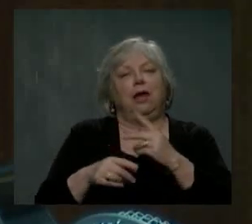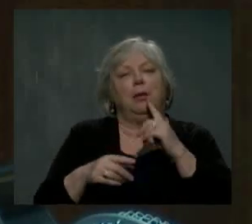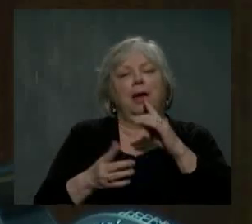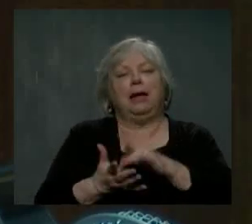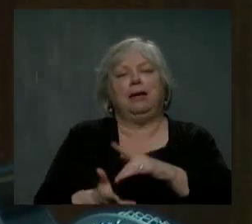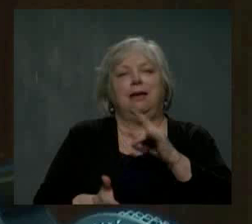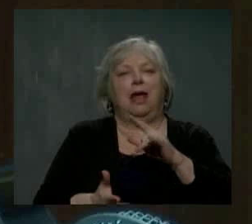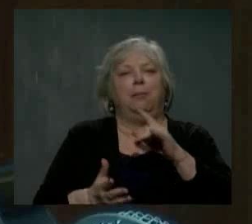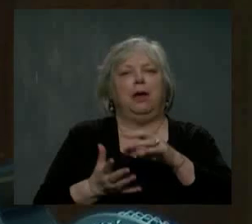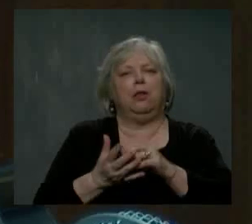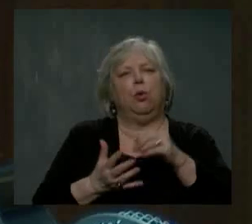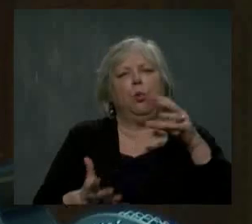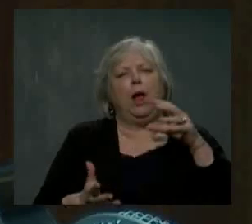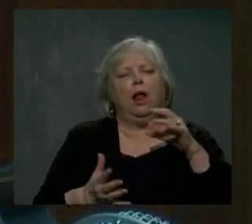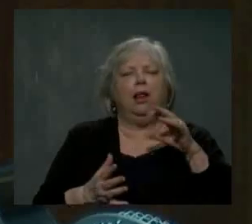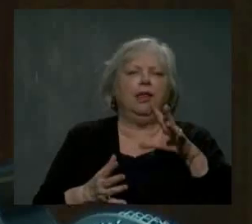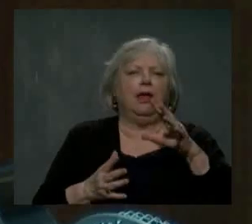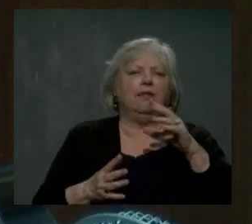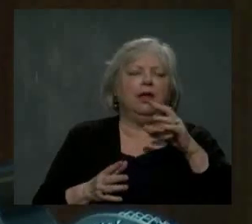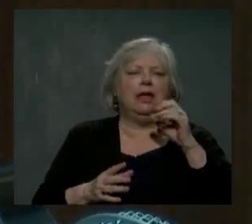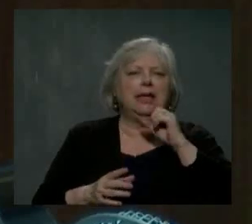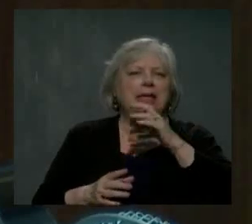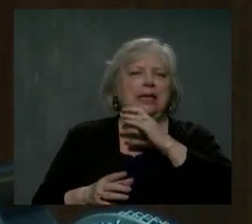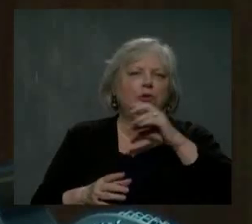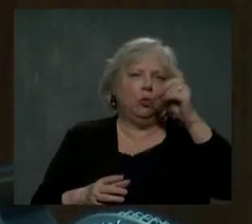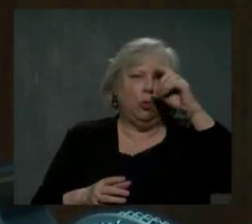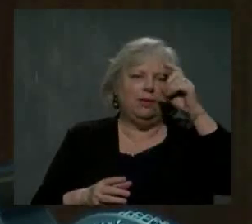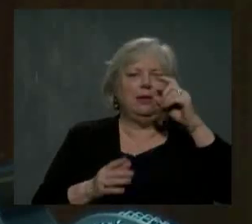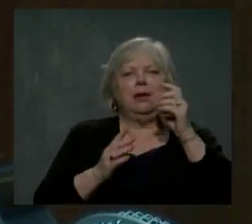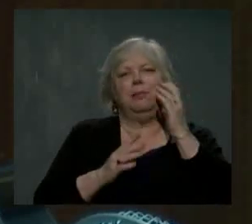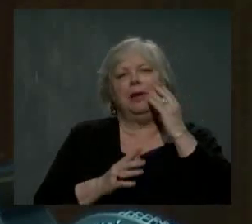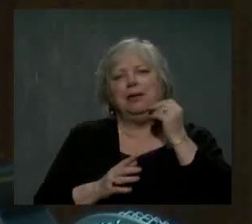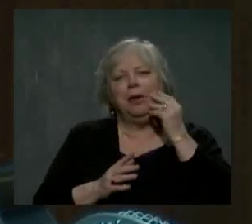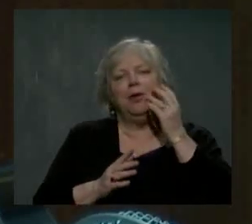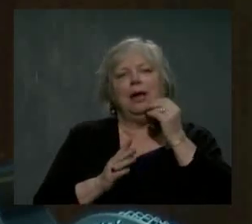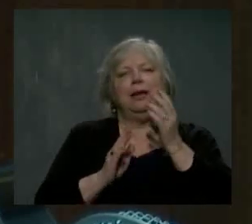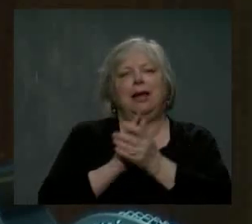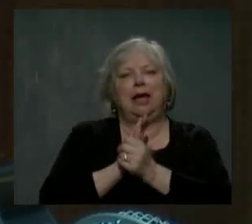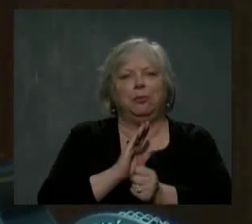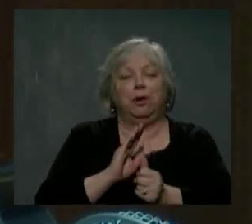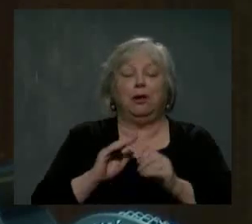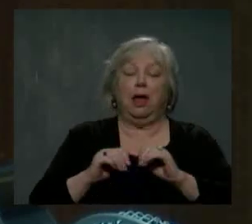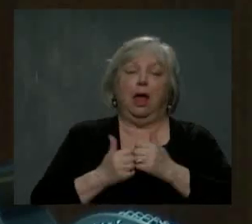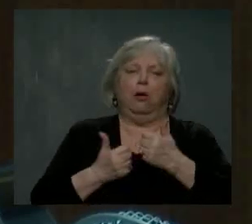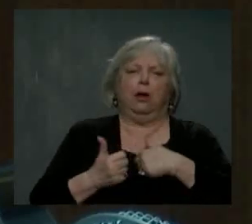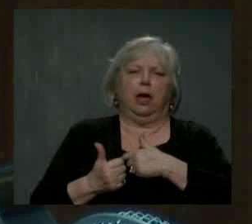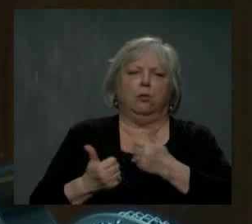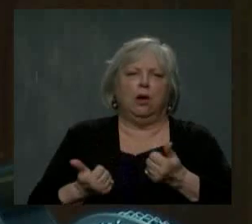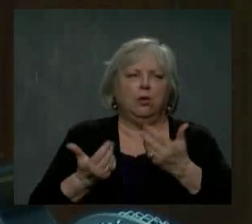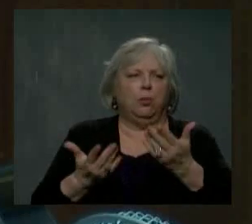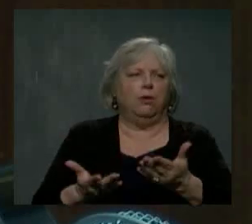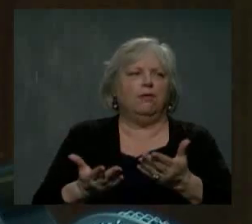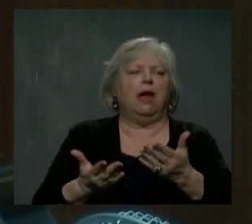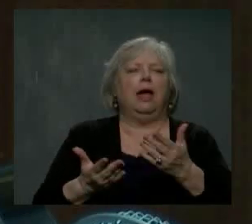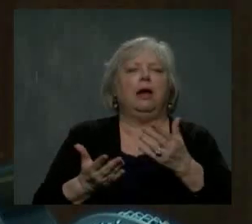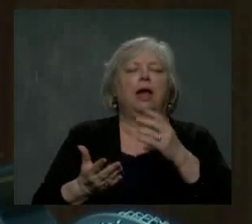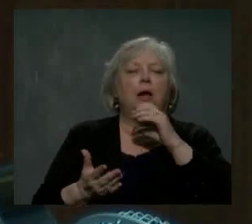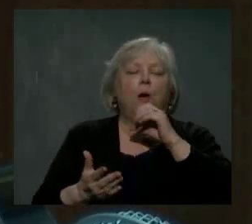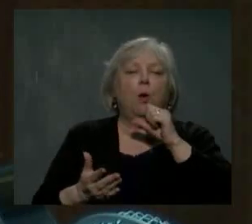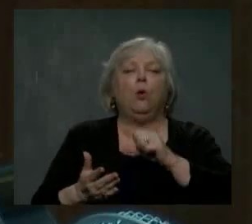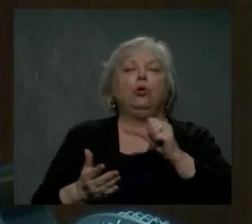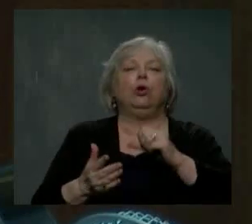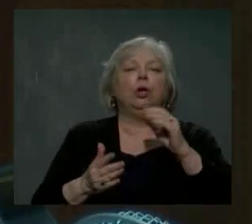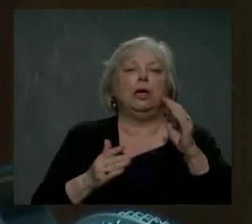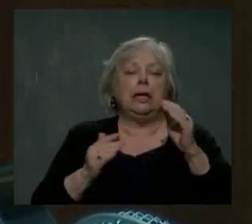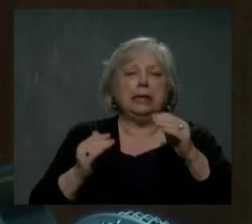of elders' experience, wisdom, and expertise? How can we provide older adults who elect to age in Little Rock with